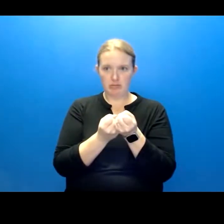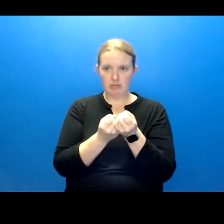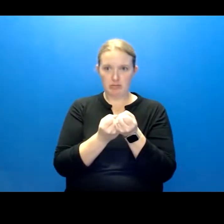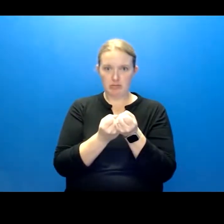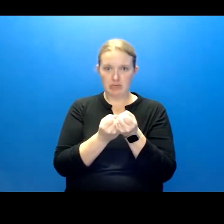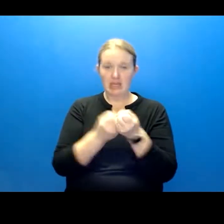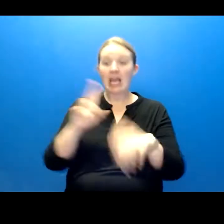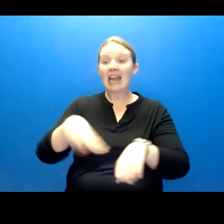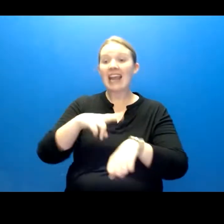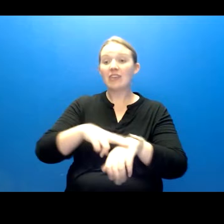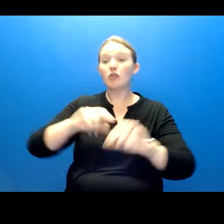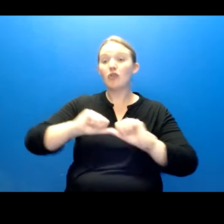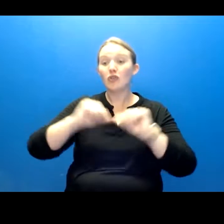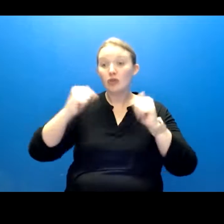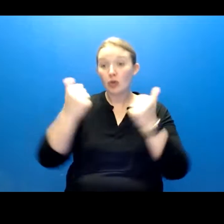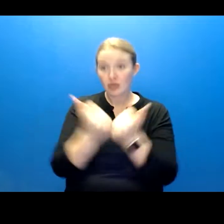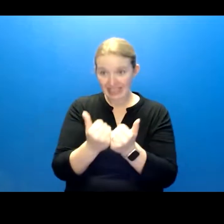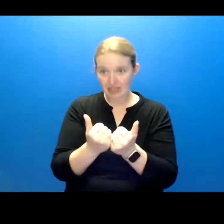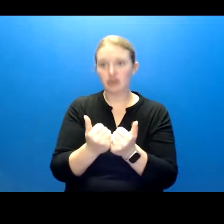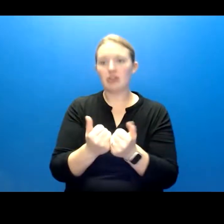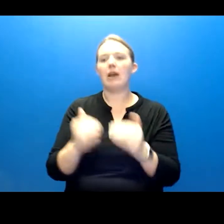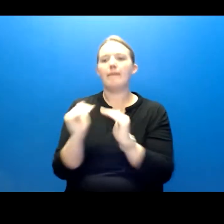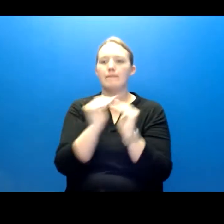National Association of Peer Support.